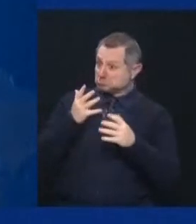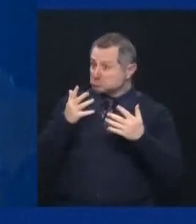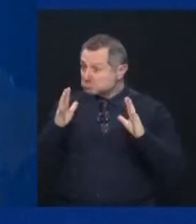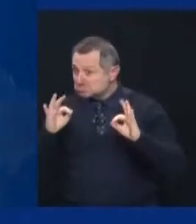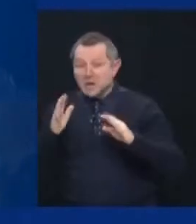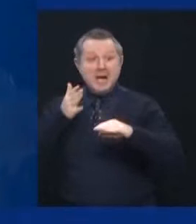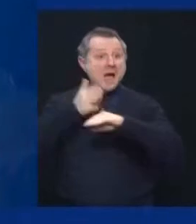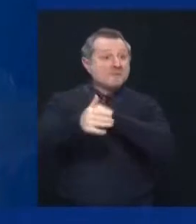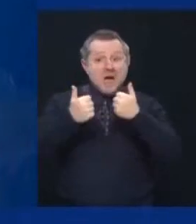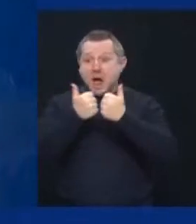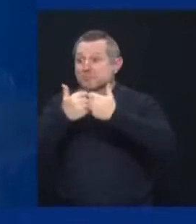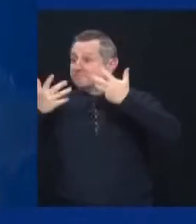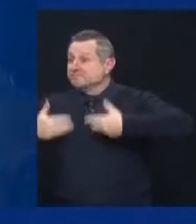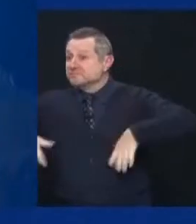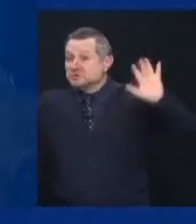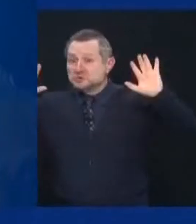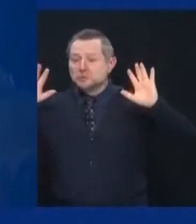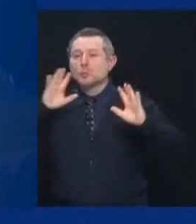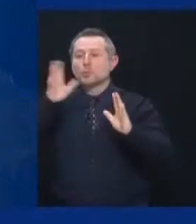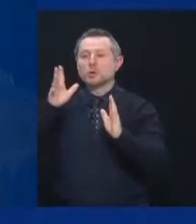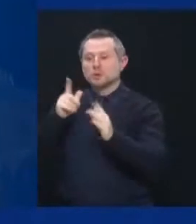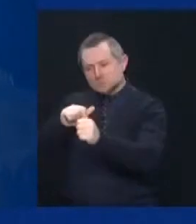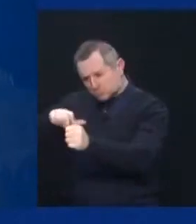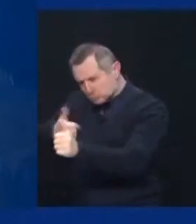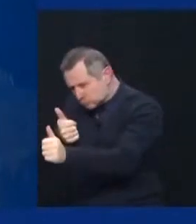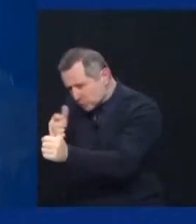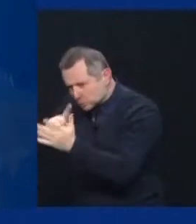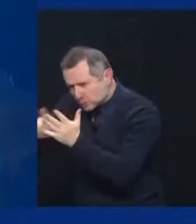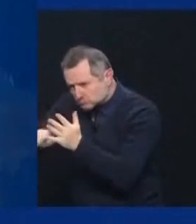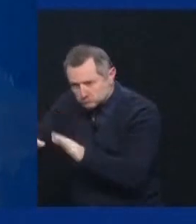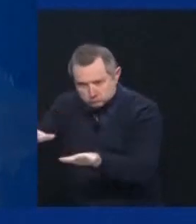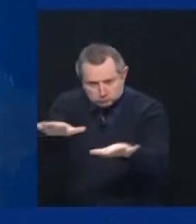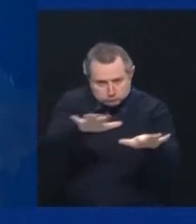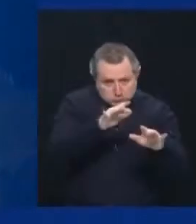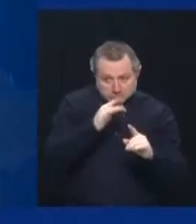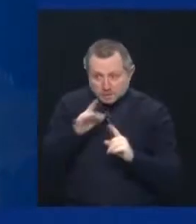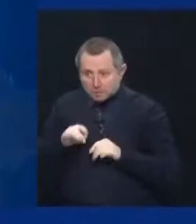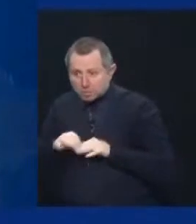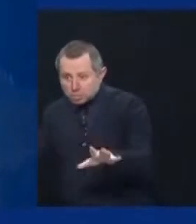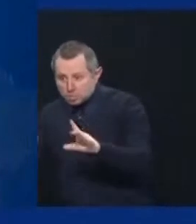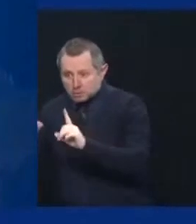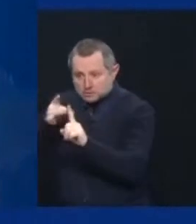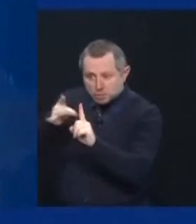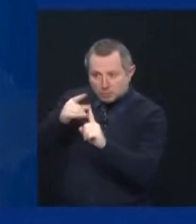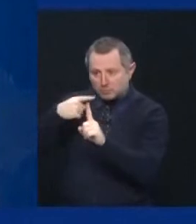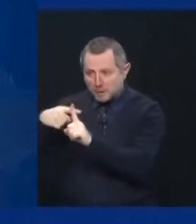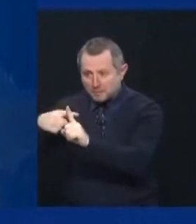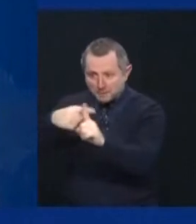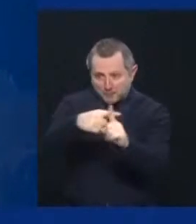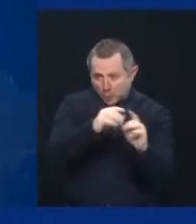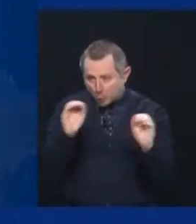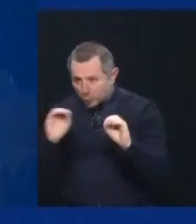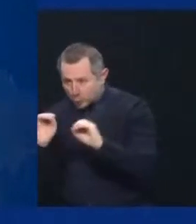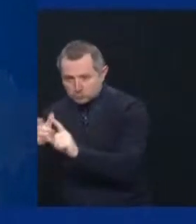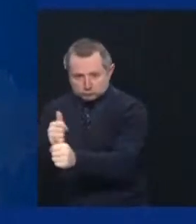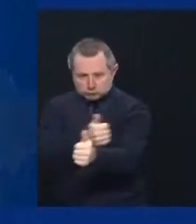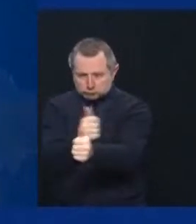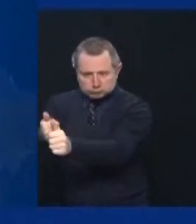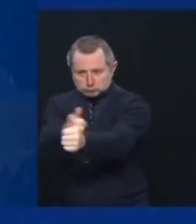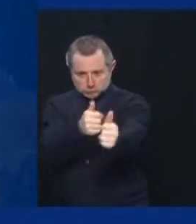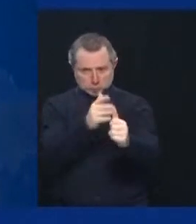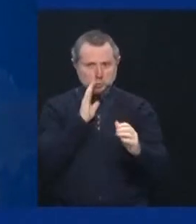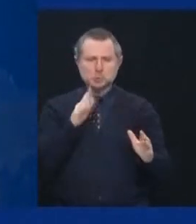tracing, so we'll find out exactly what happened, was there any spread at the game, et cetera. Again, this is a pilot